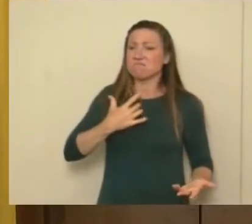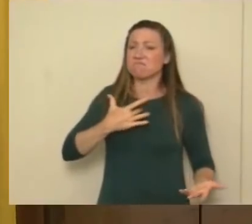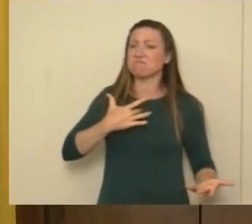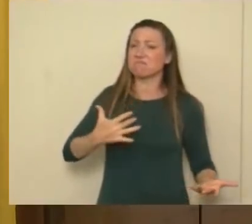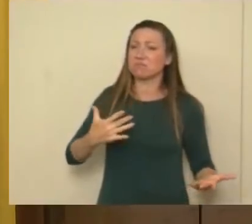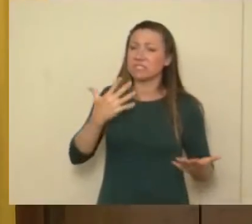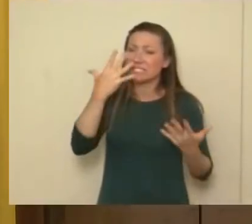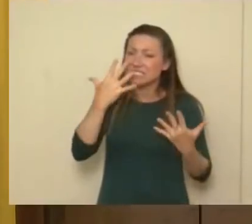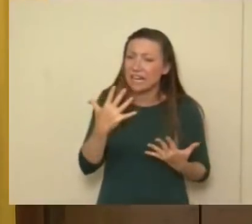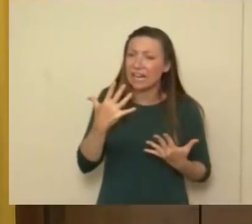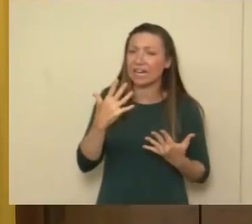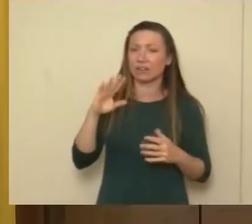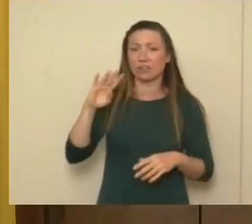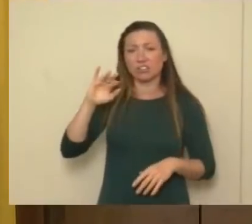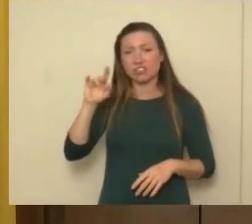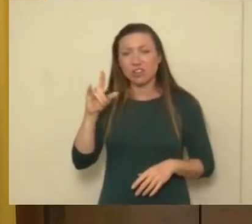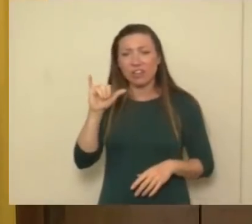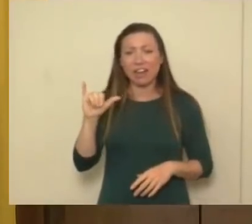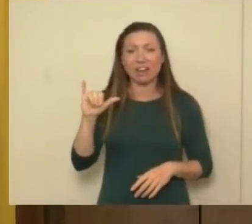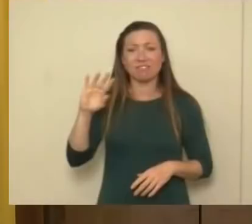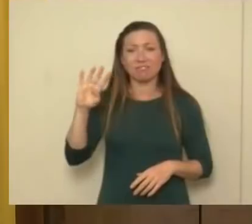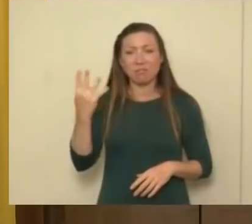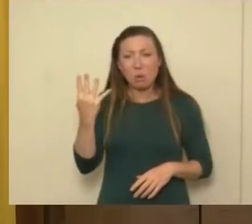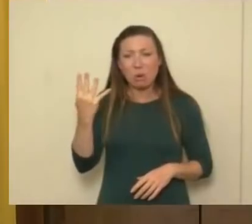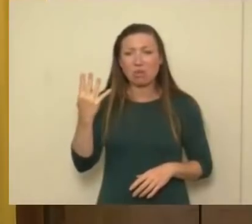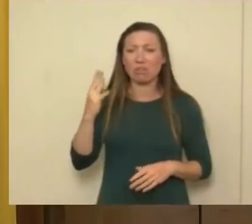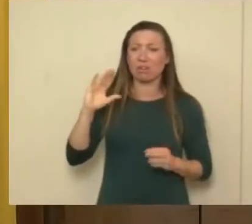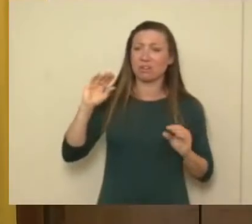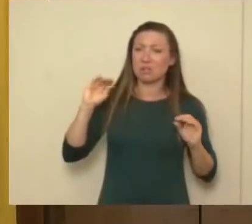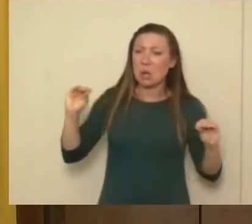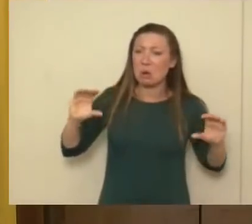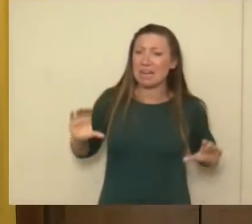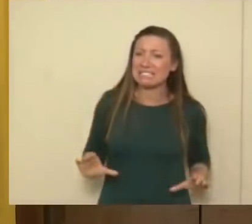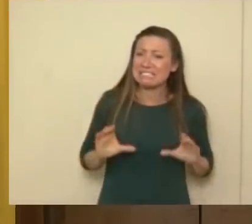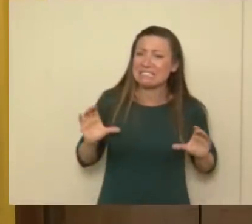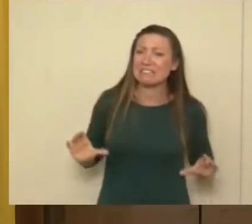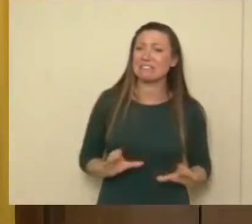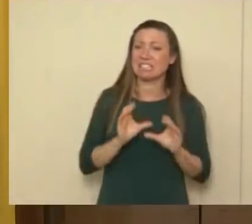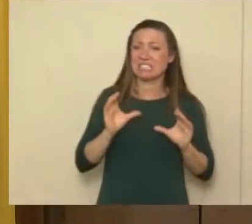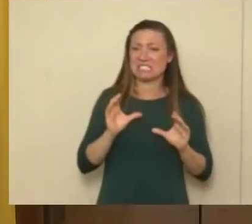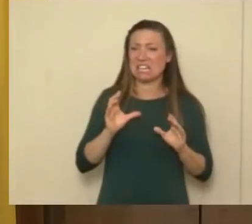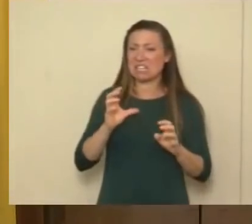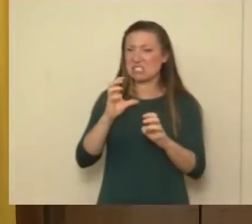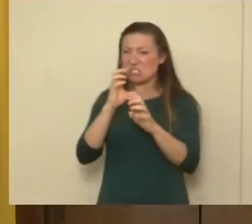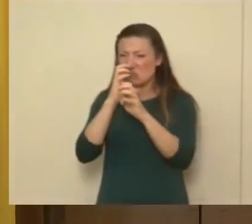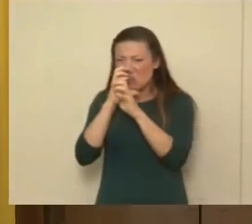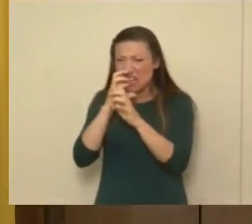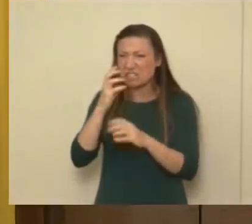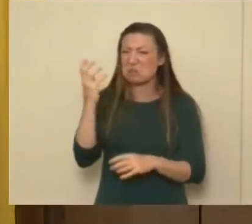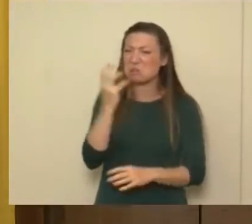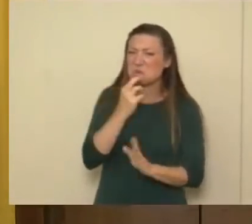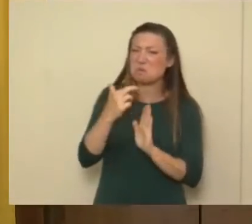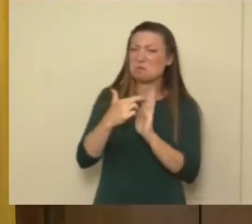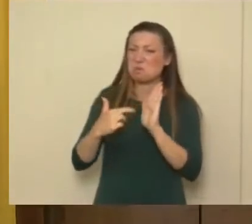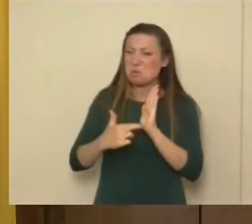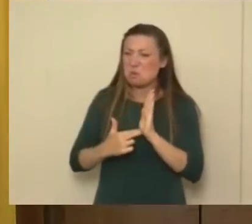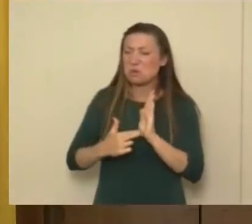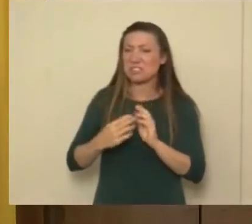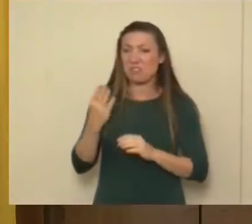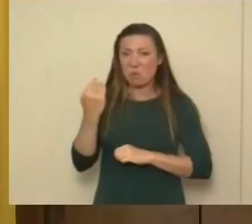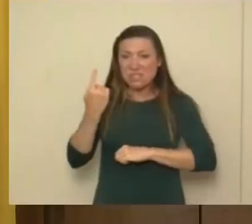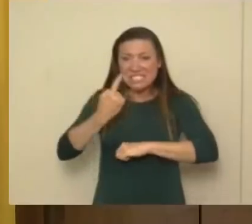activities and the strictness and the enforcement activities and the 14-day quarantines. But we believe that